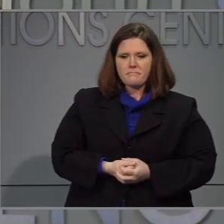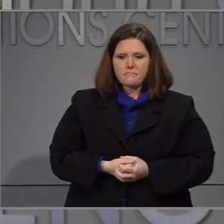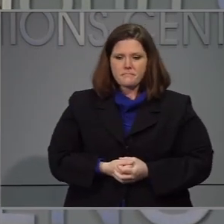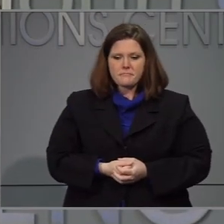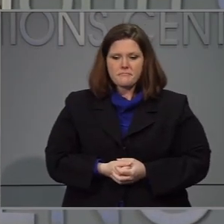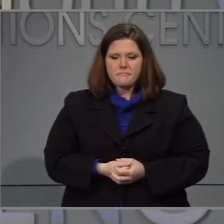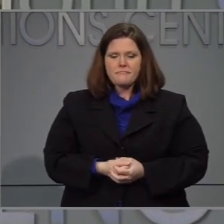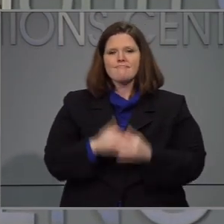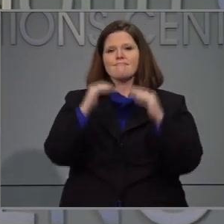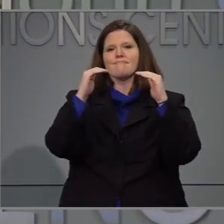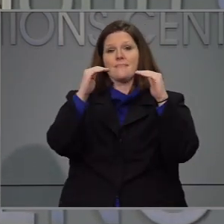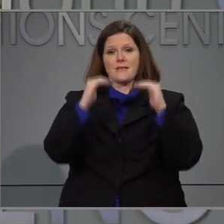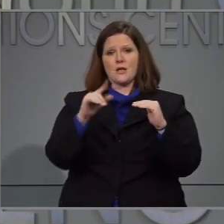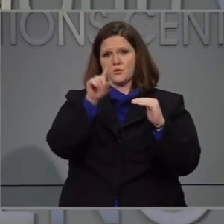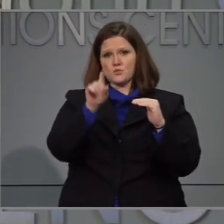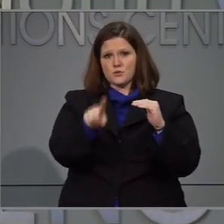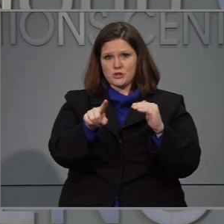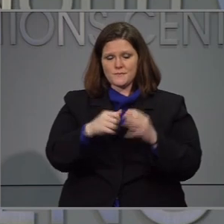Next question.